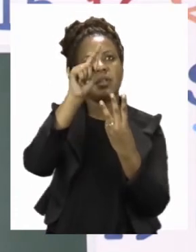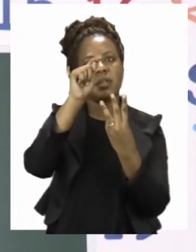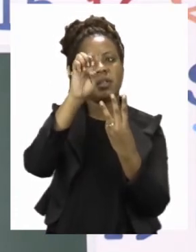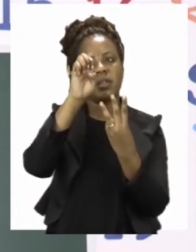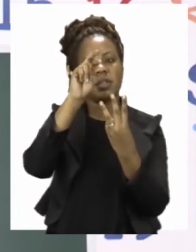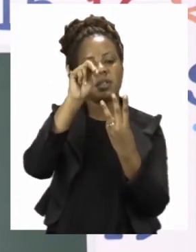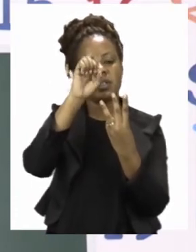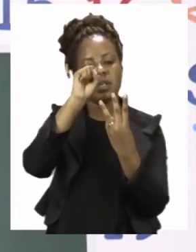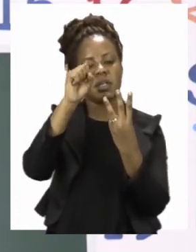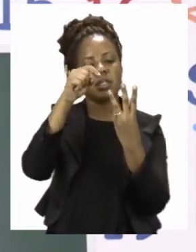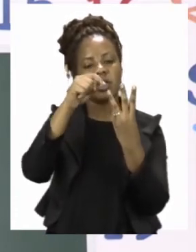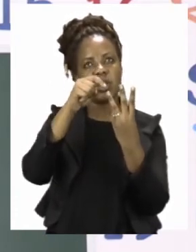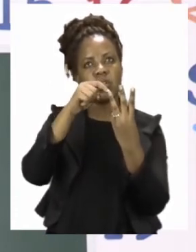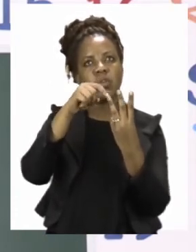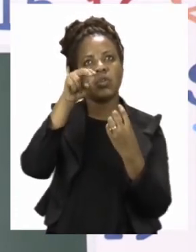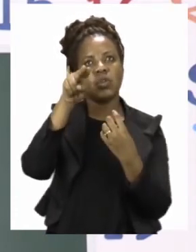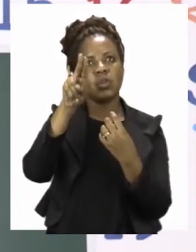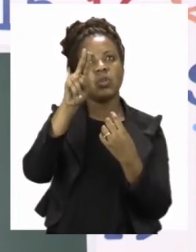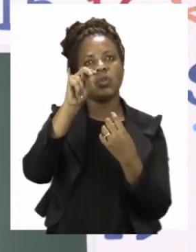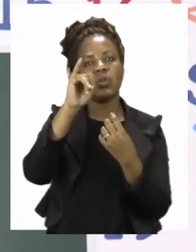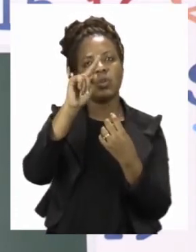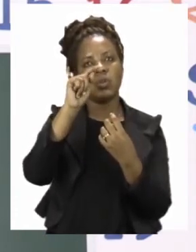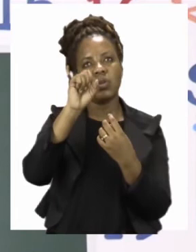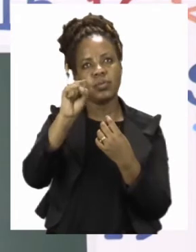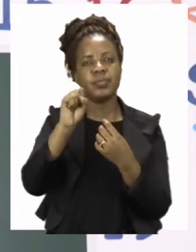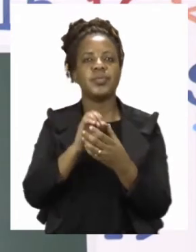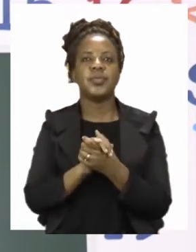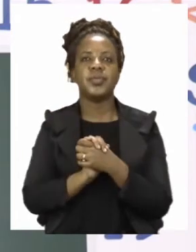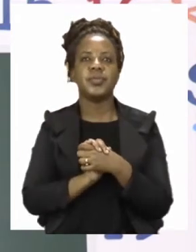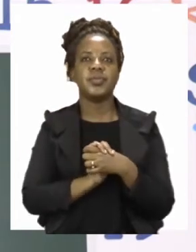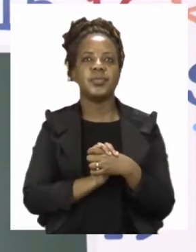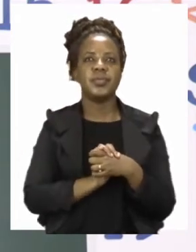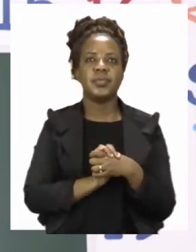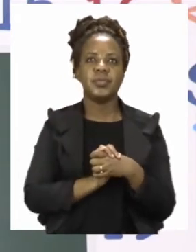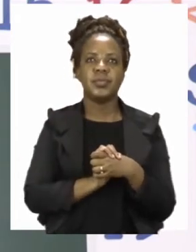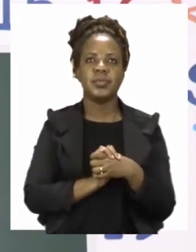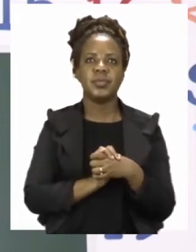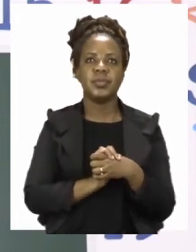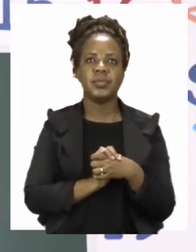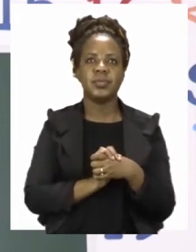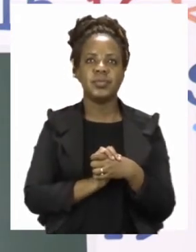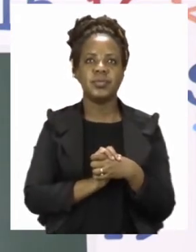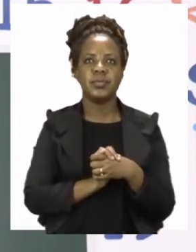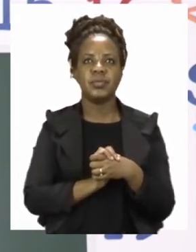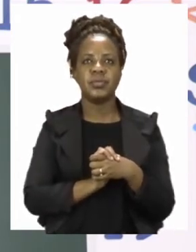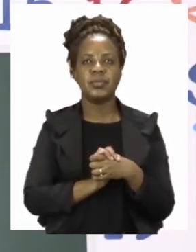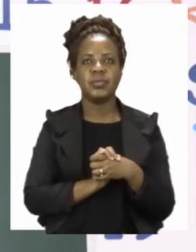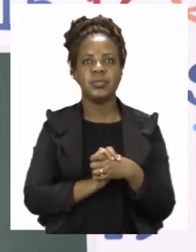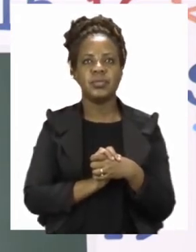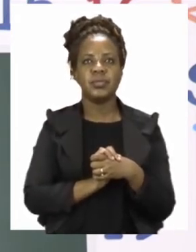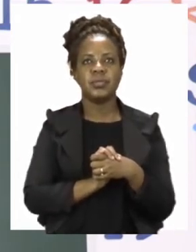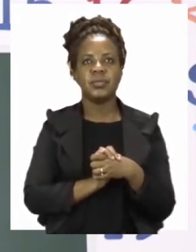or builders. So what we now have to do is take our number and subtract